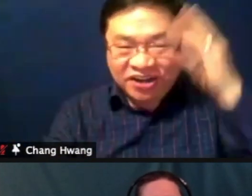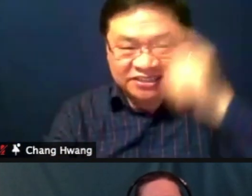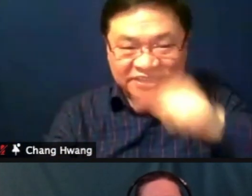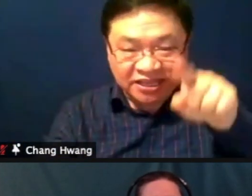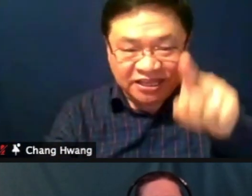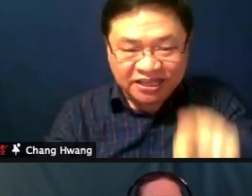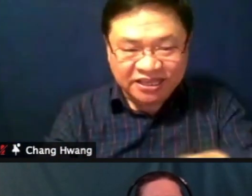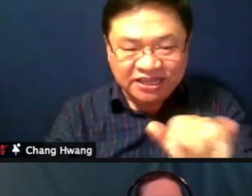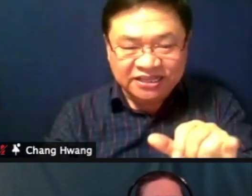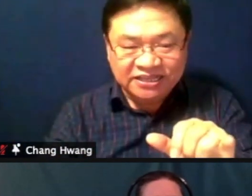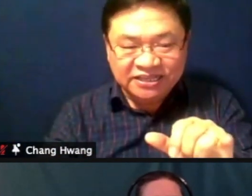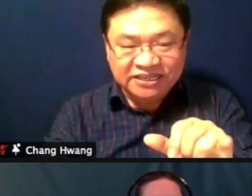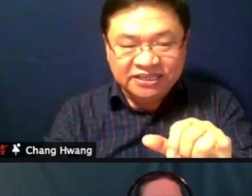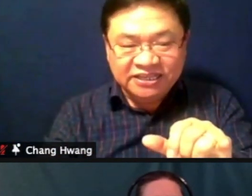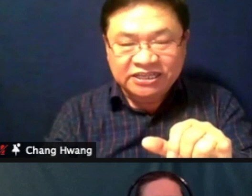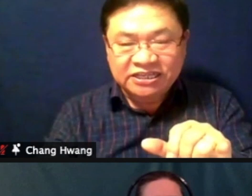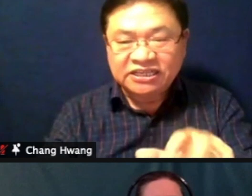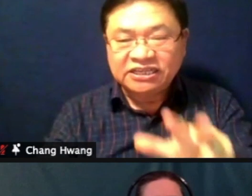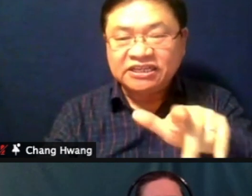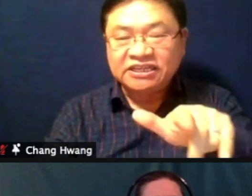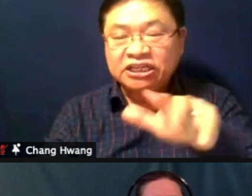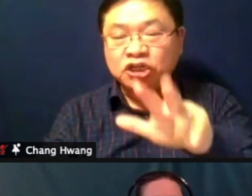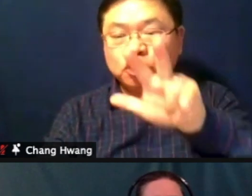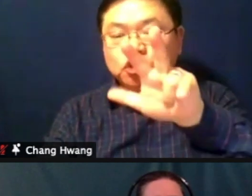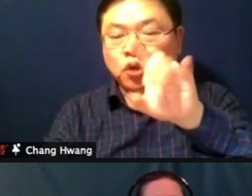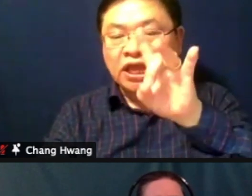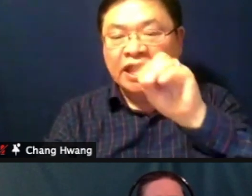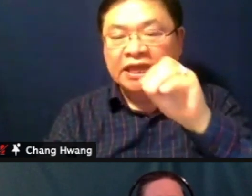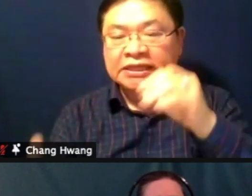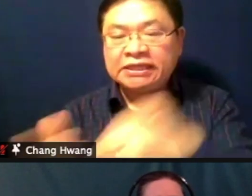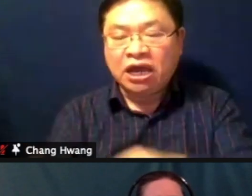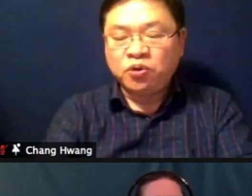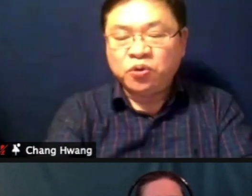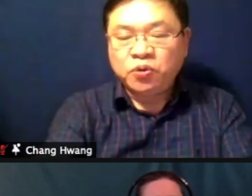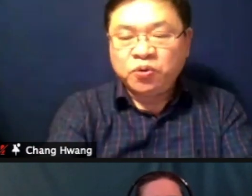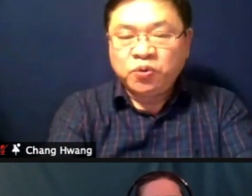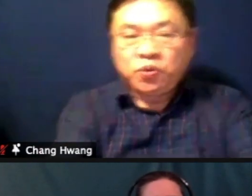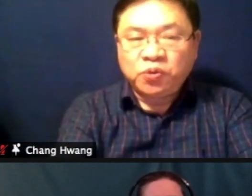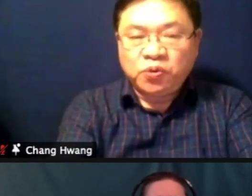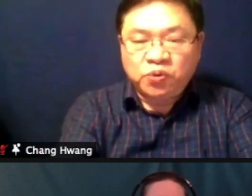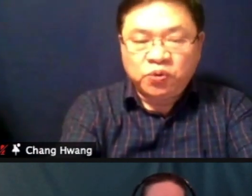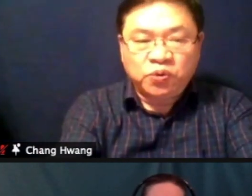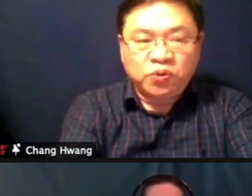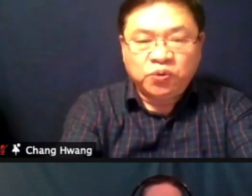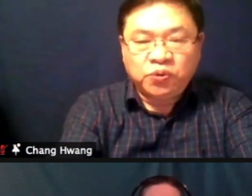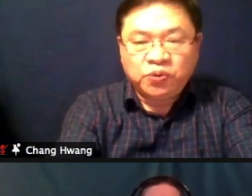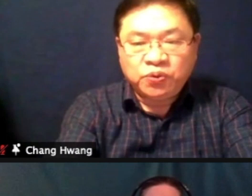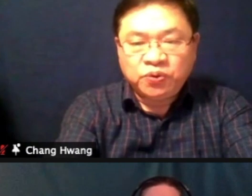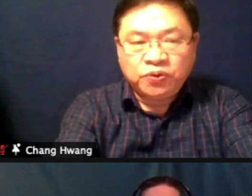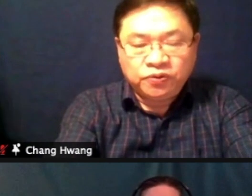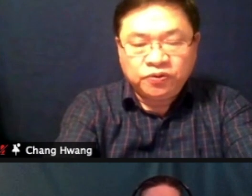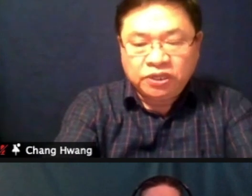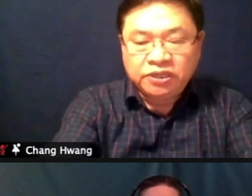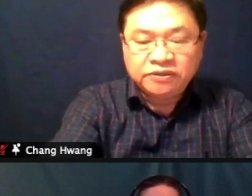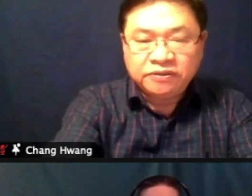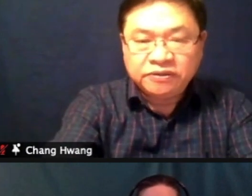able to find. Fortunately, it's in written Korean, so if you can't read it, unfortunately, but what it says right here, it's